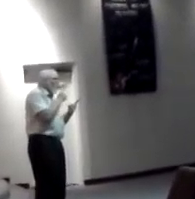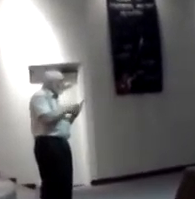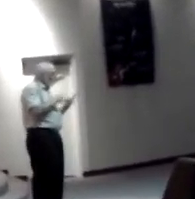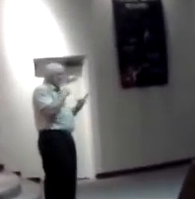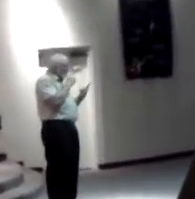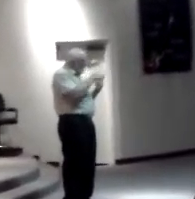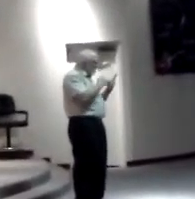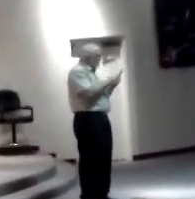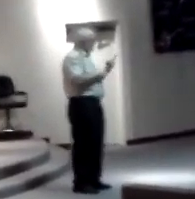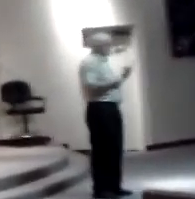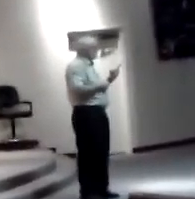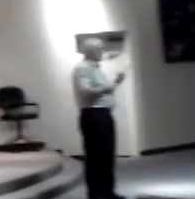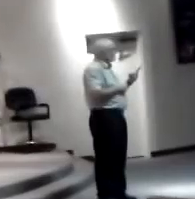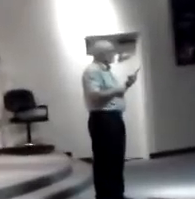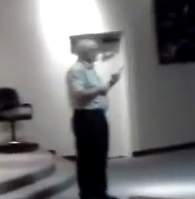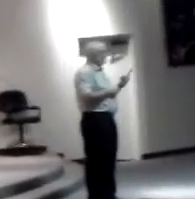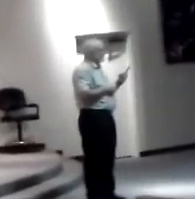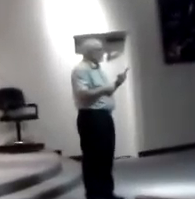what you actually talk about.